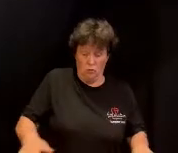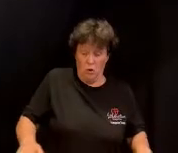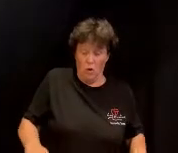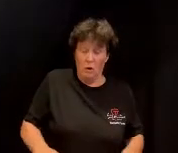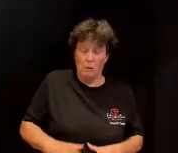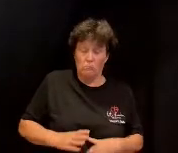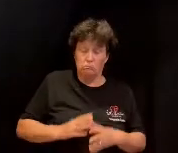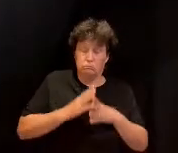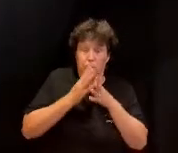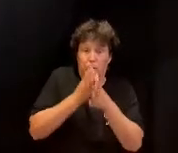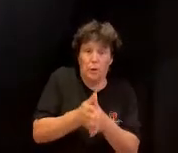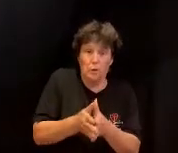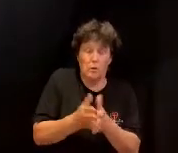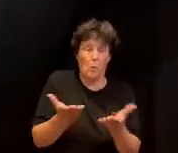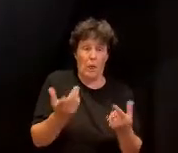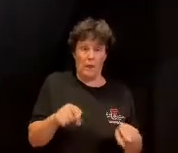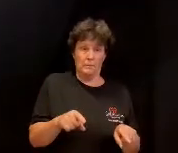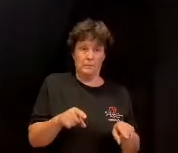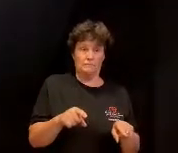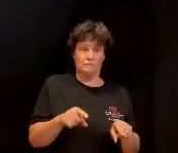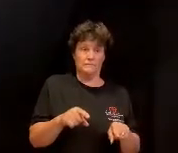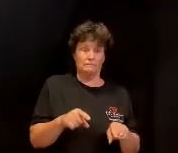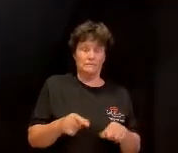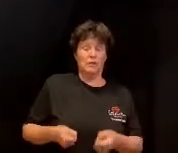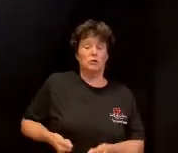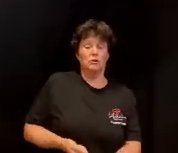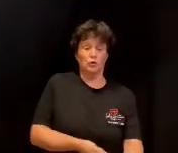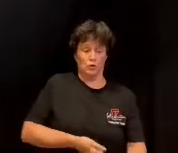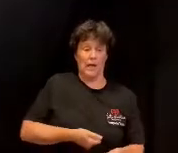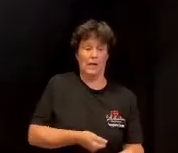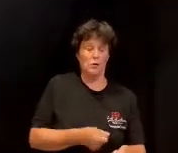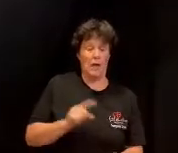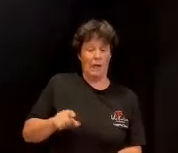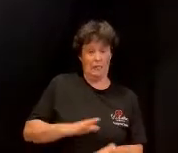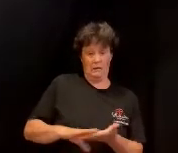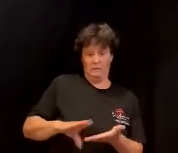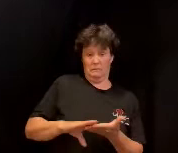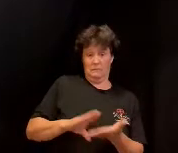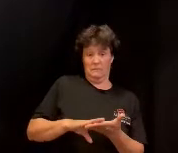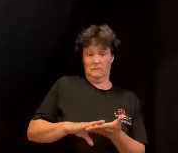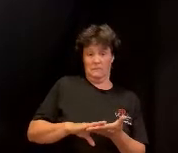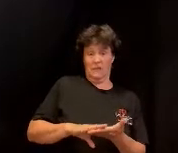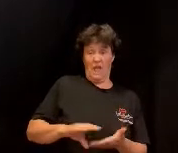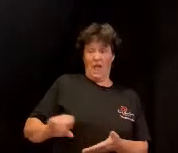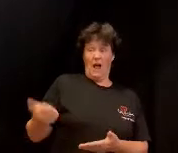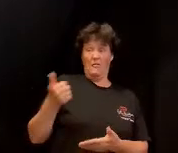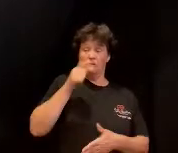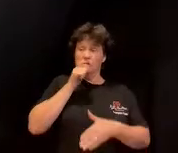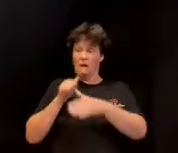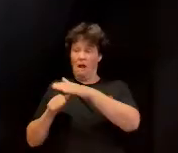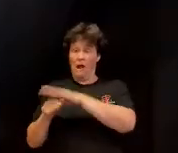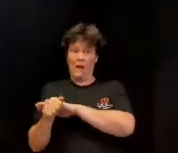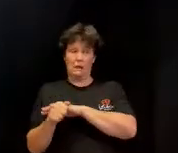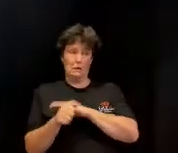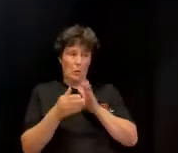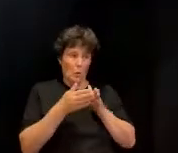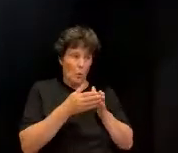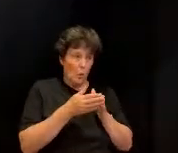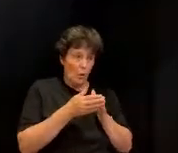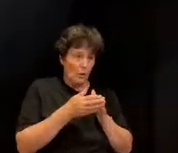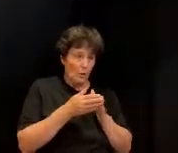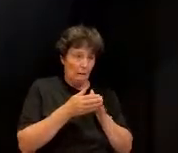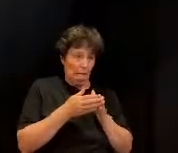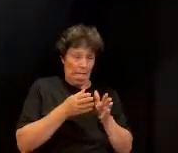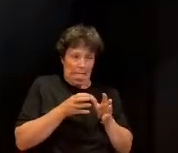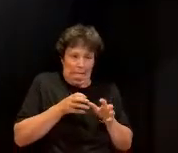right? I mean, it's the janitor that's coming in. Everybody else is hiding out in the corner.